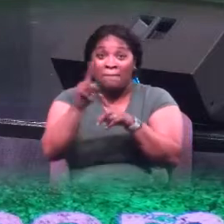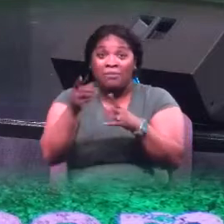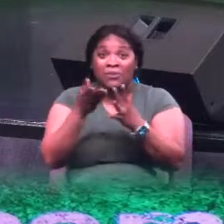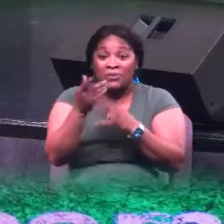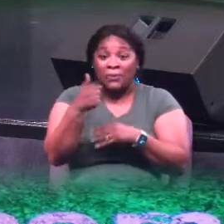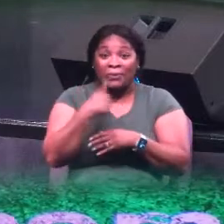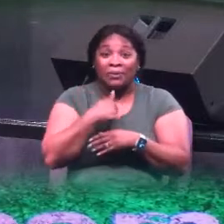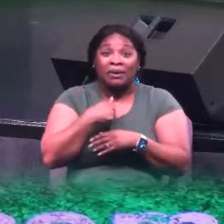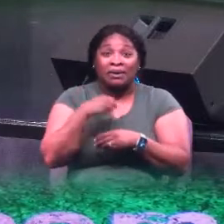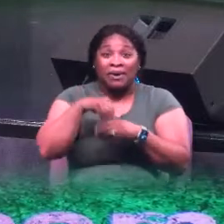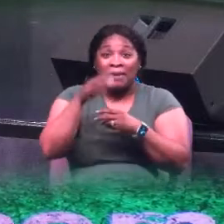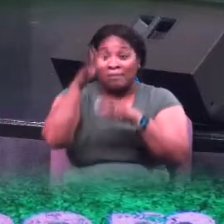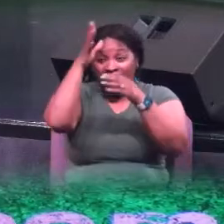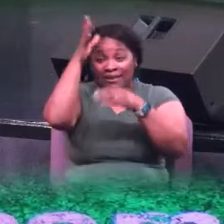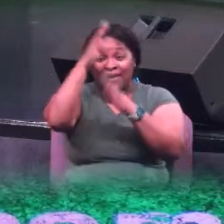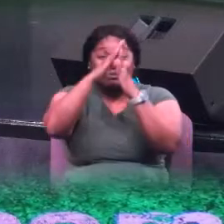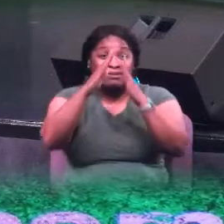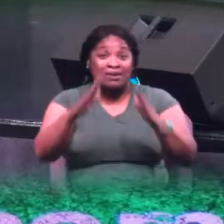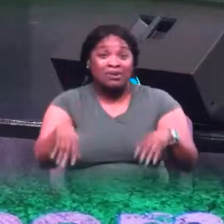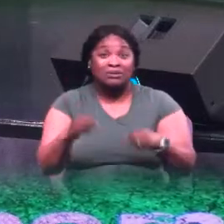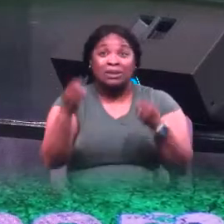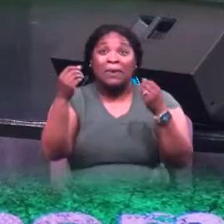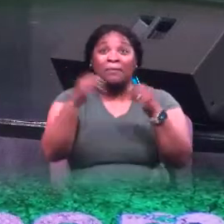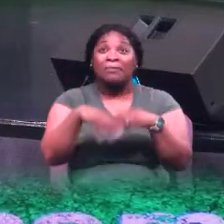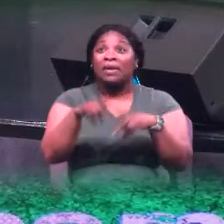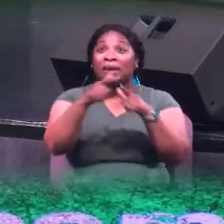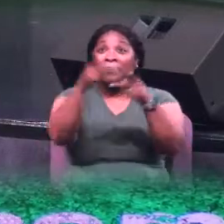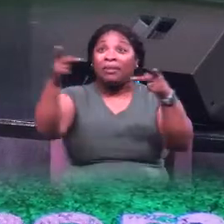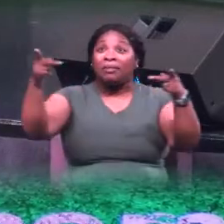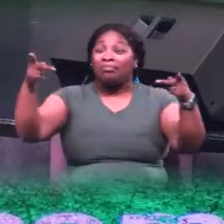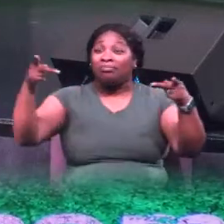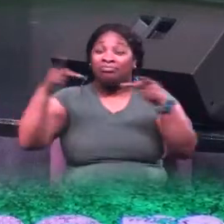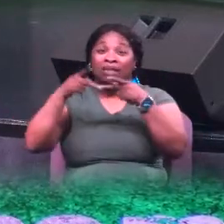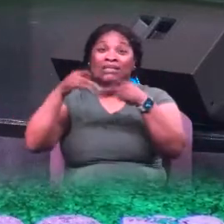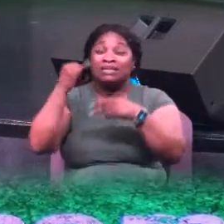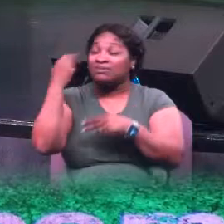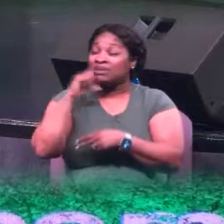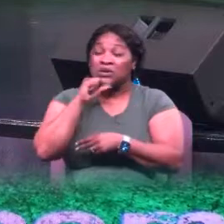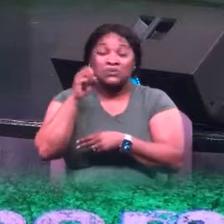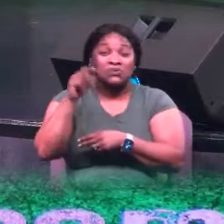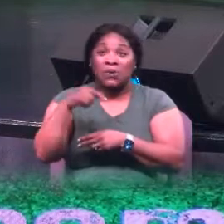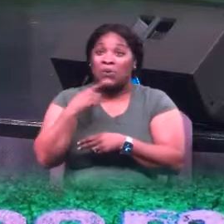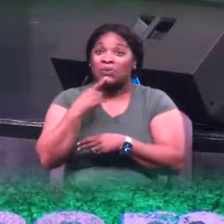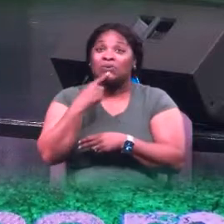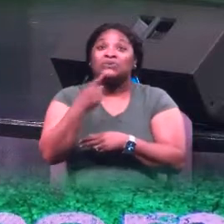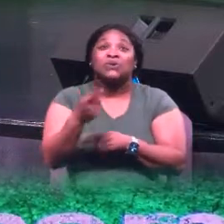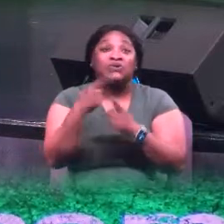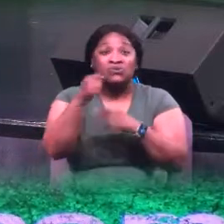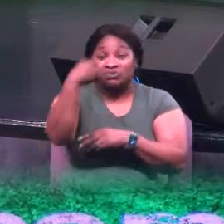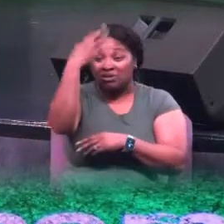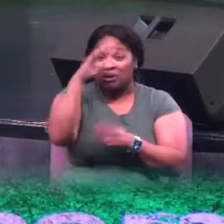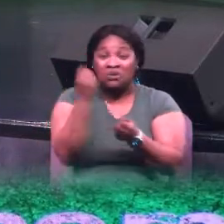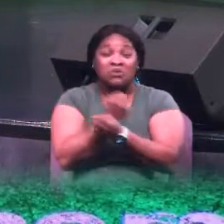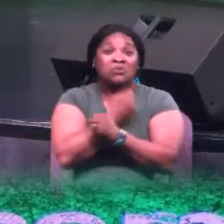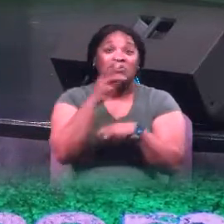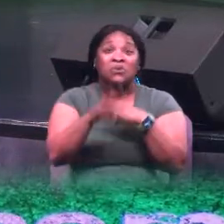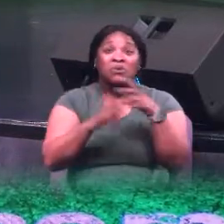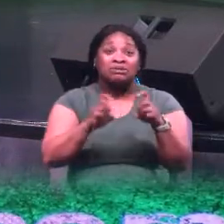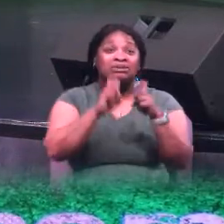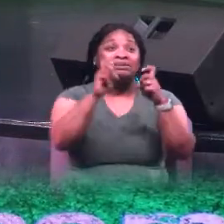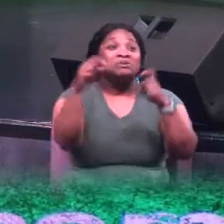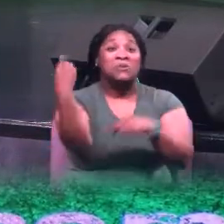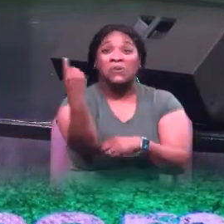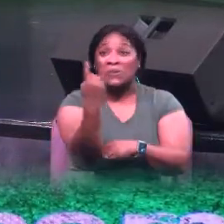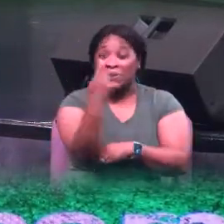by me. In my Father's house there are many mansions. If it were not so, I would have told you. For God so loved the world that he